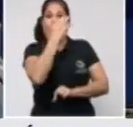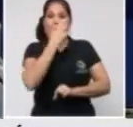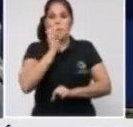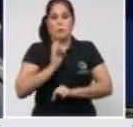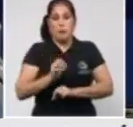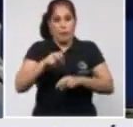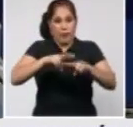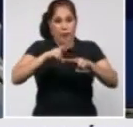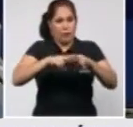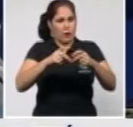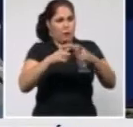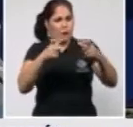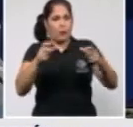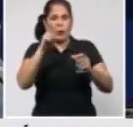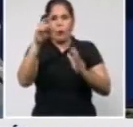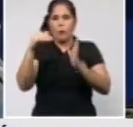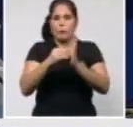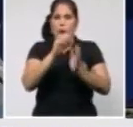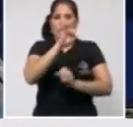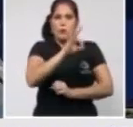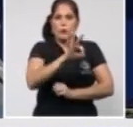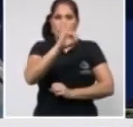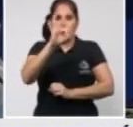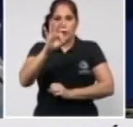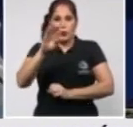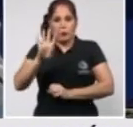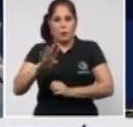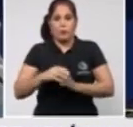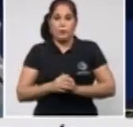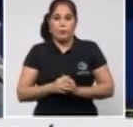the most from Havana with